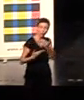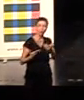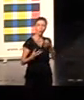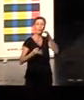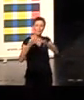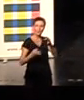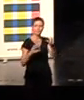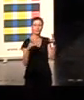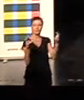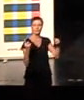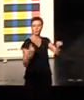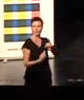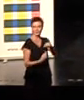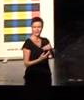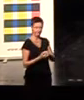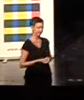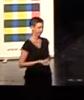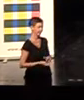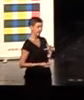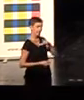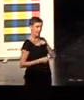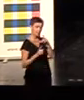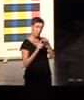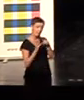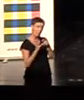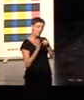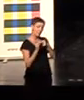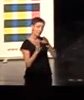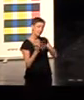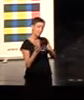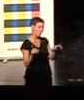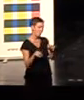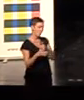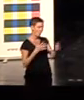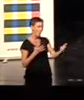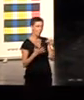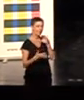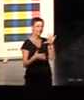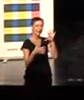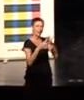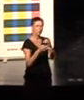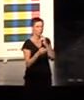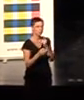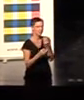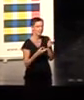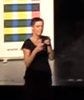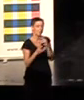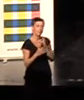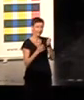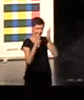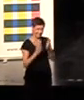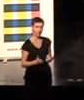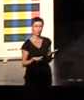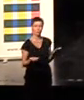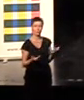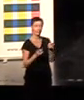object en dat is waar populism is always willing to some form of essentialisme people